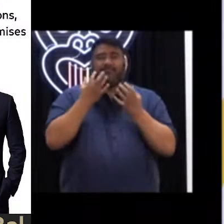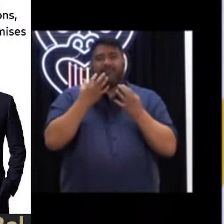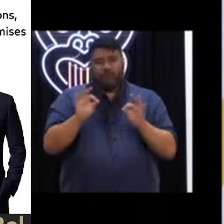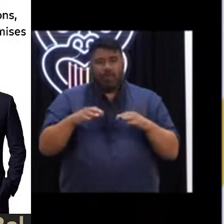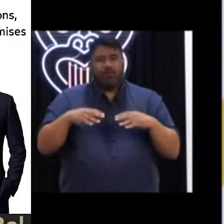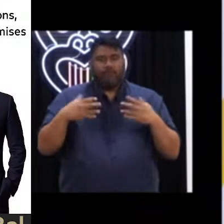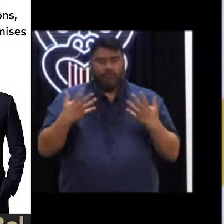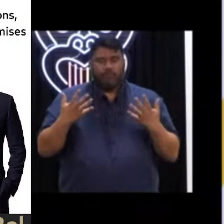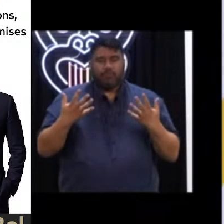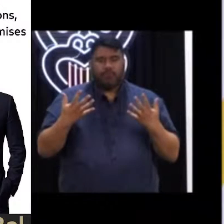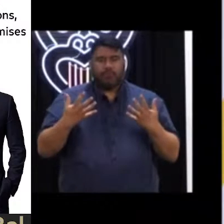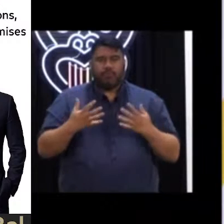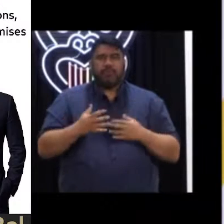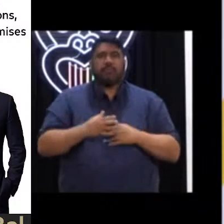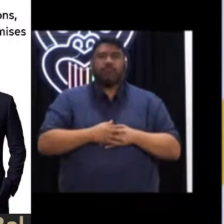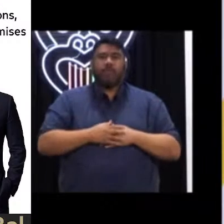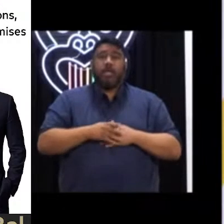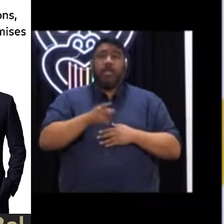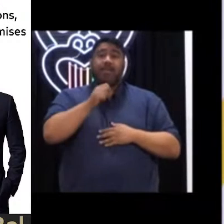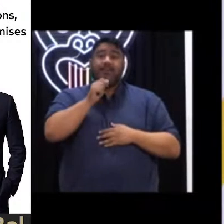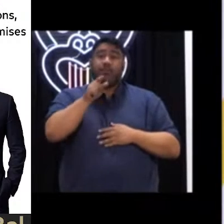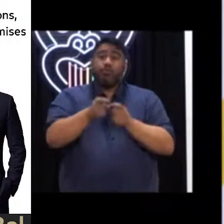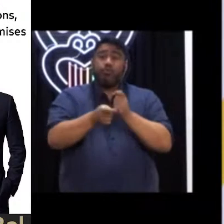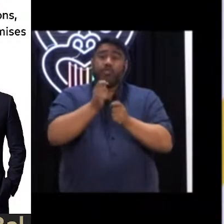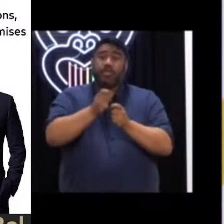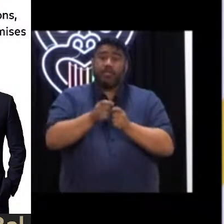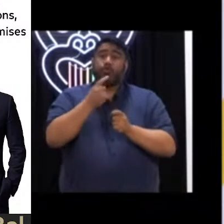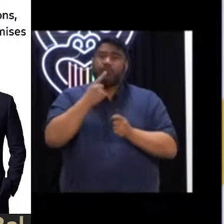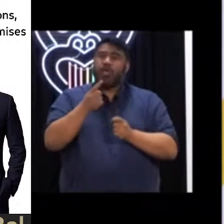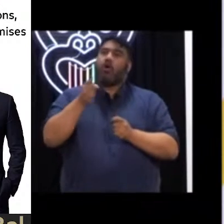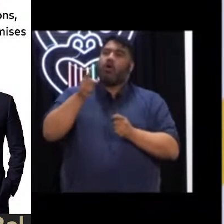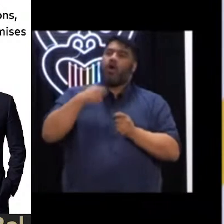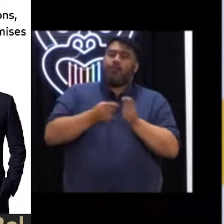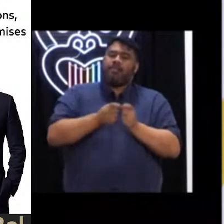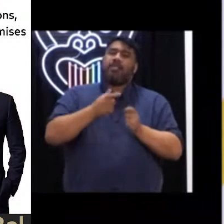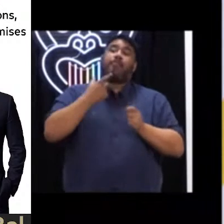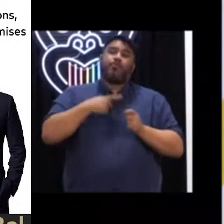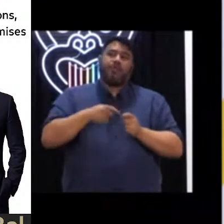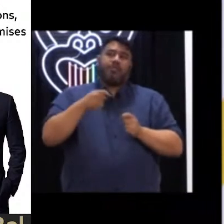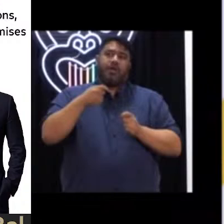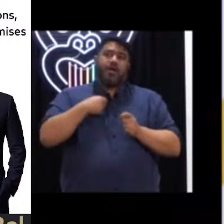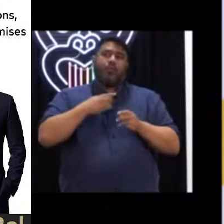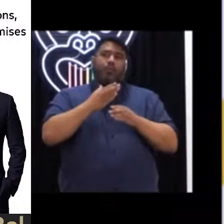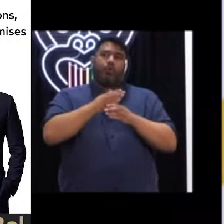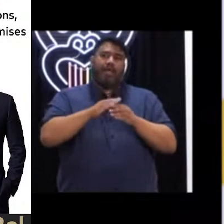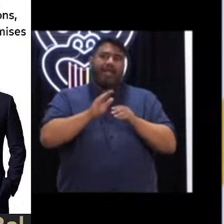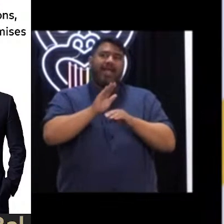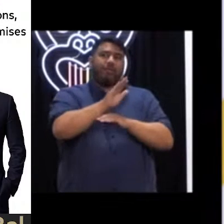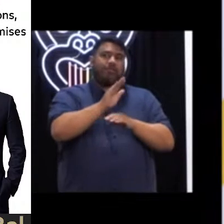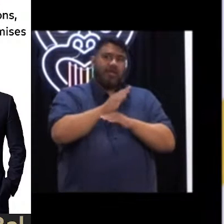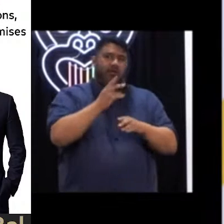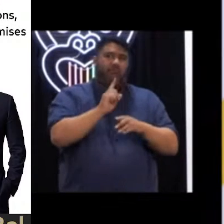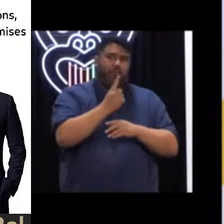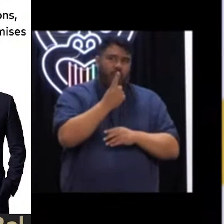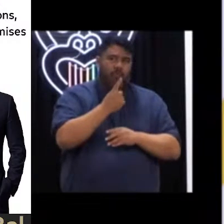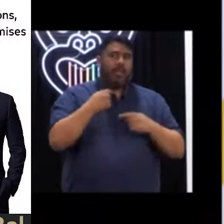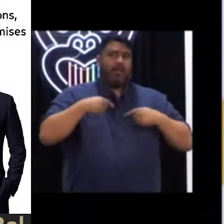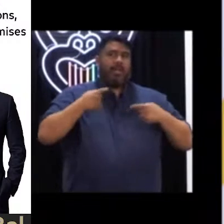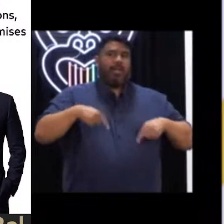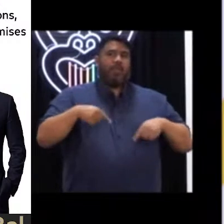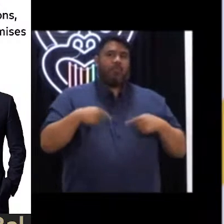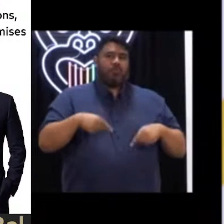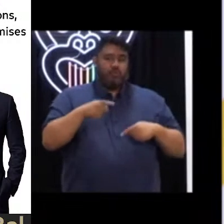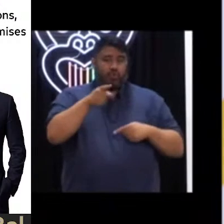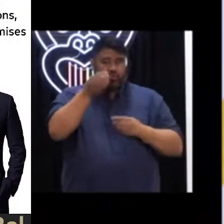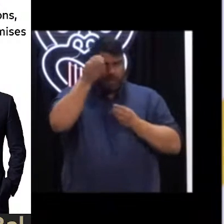tester know that you are doing it for the purposes of crossing the alert level boundary as a permitted worker.